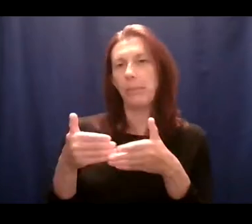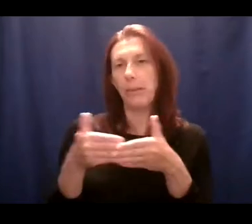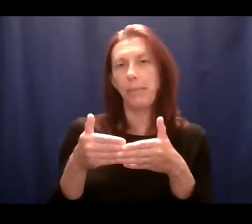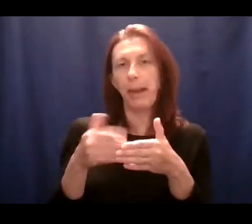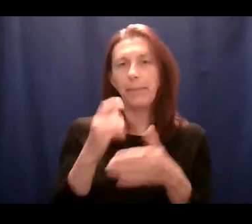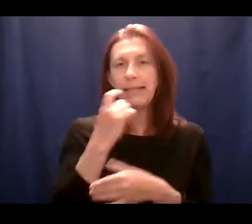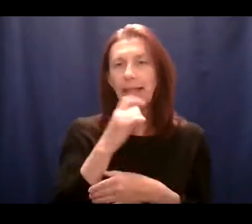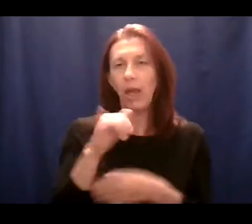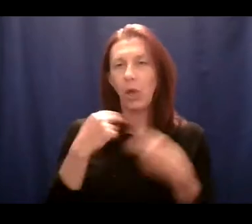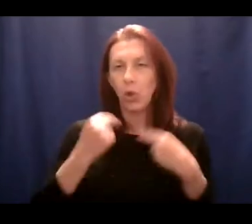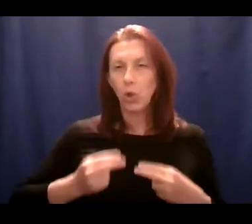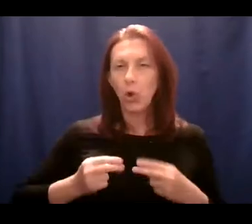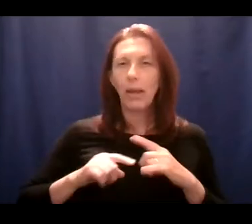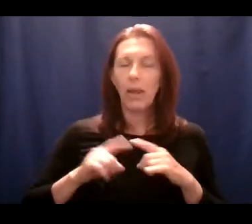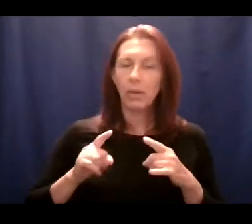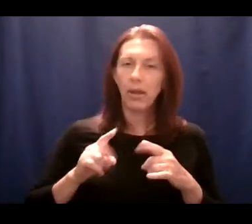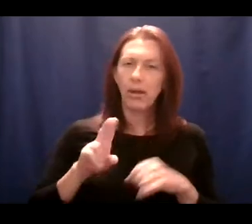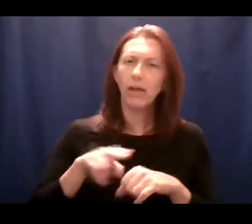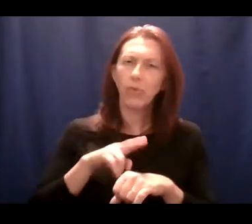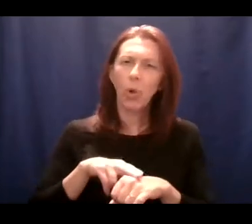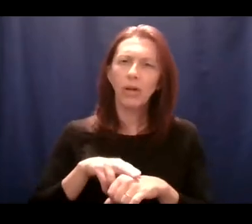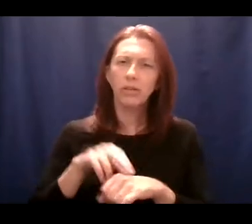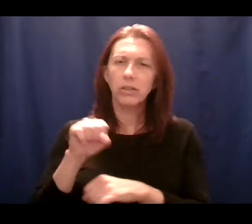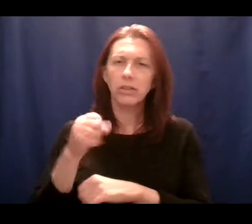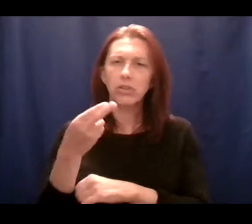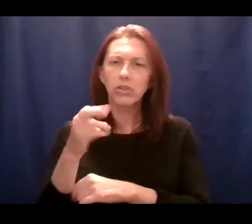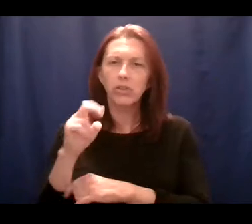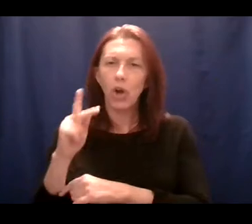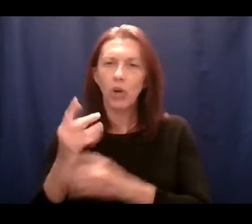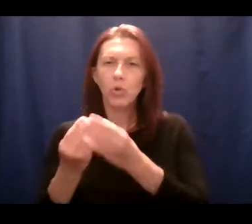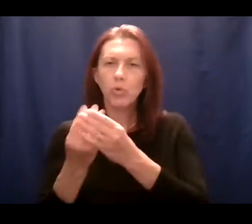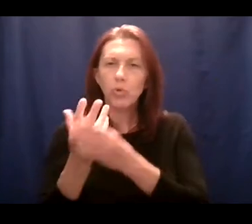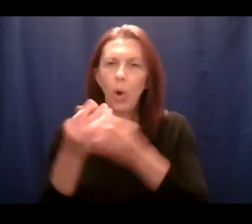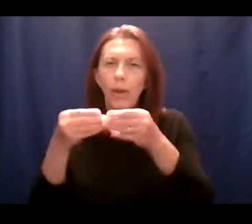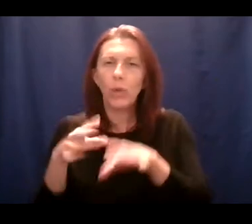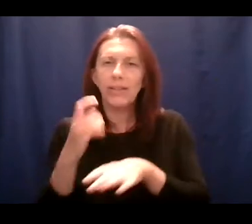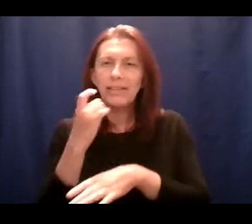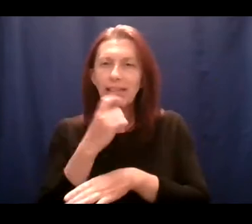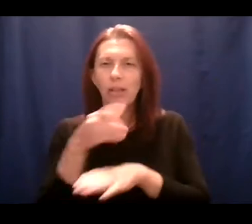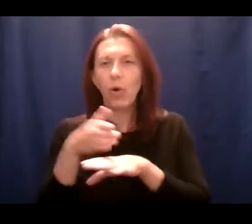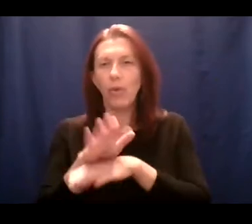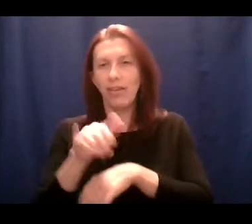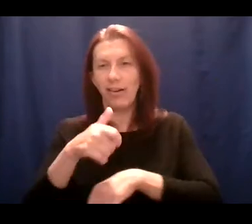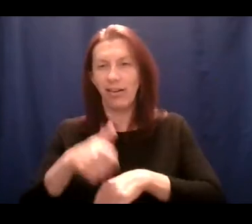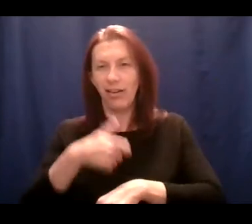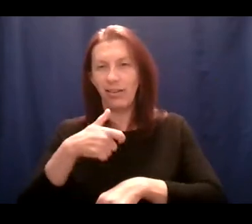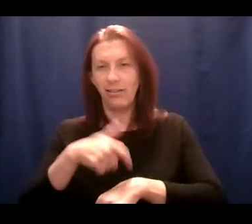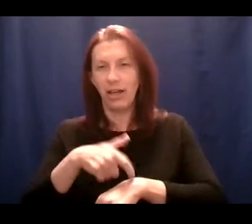of course are growing and losing their teeth throughout their lifetime. Scientists have averaged sharks grow and lose